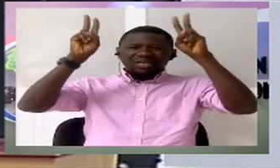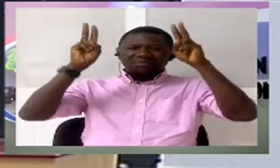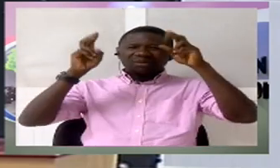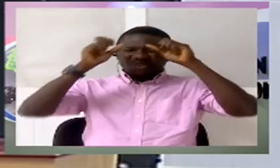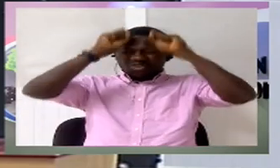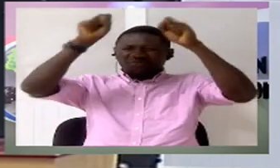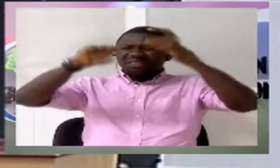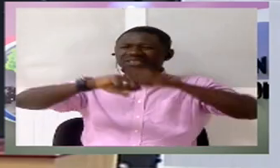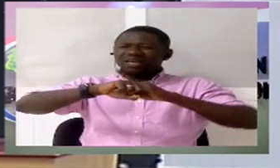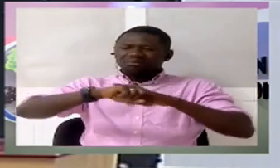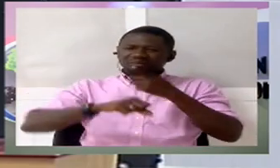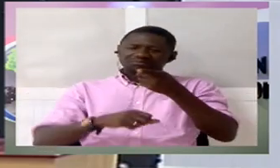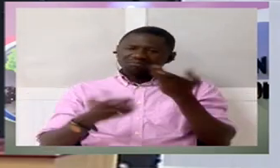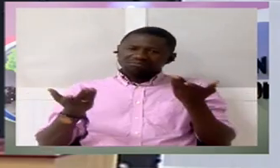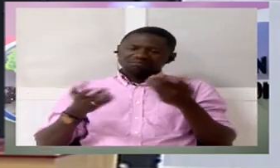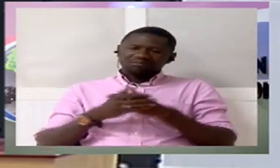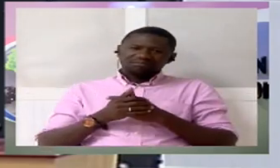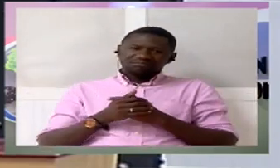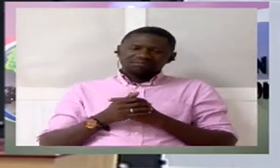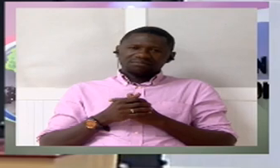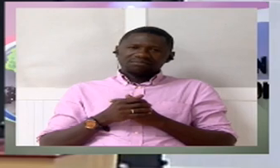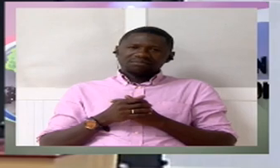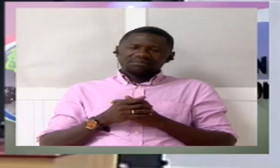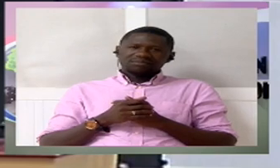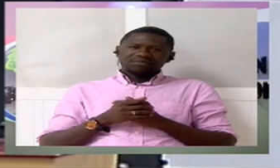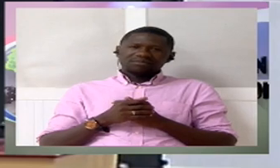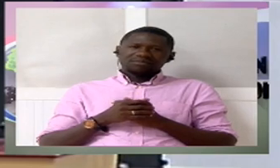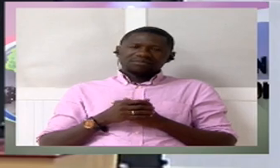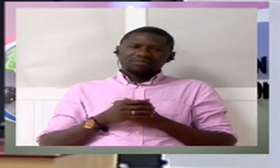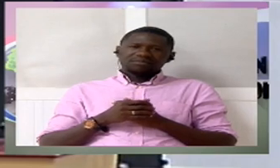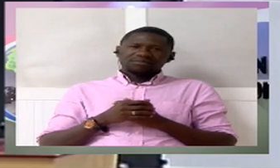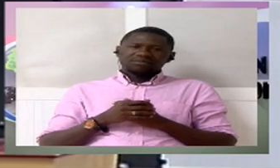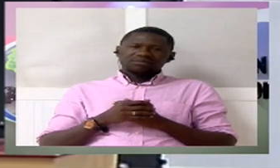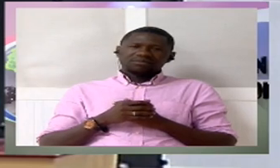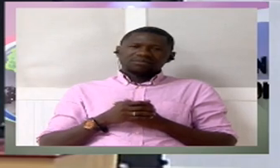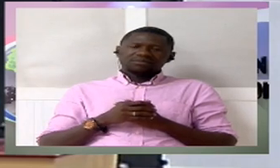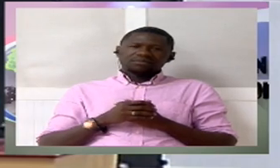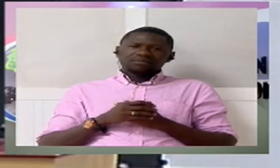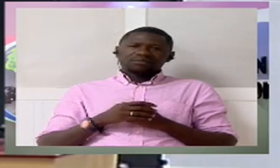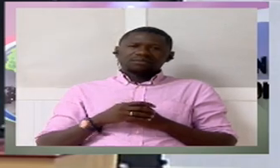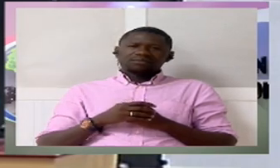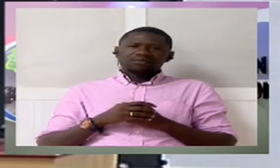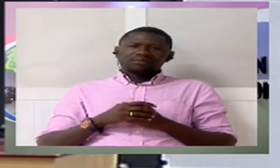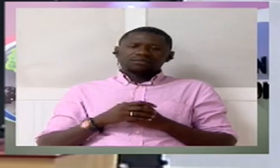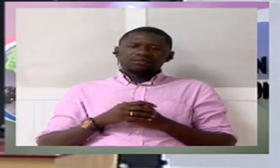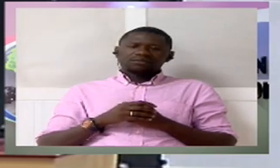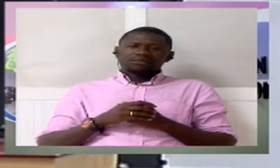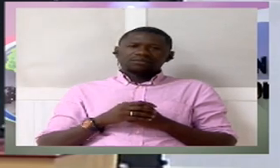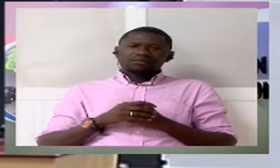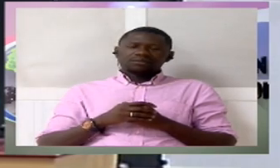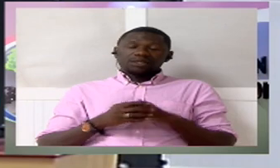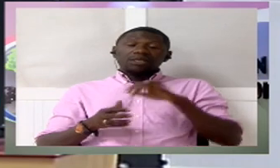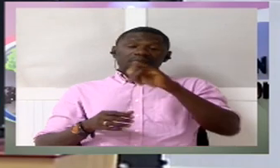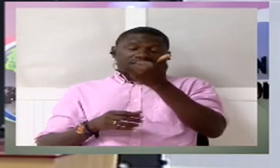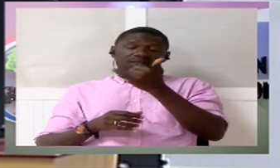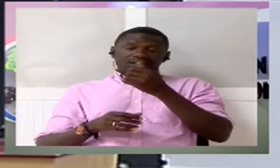la maralo wi ci nyin kono ba ay kole ya ko soto le biri because itol fanan bela suwolle kono itate evict.